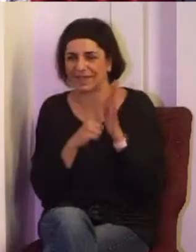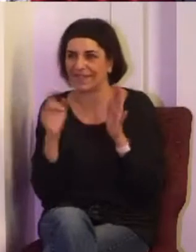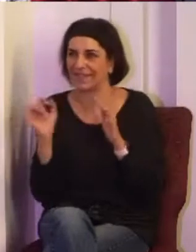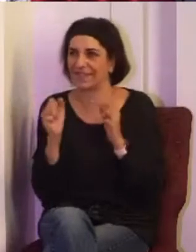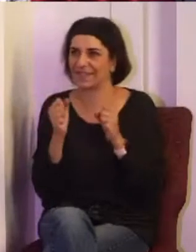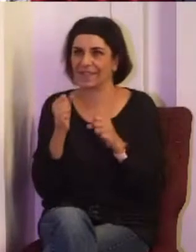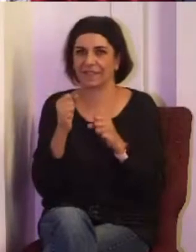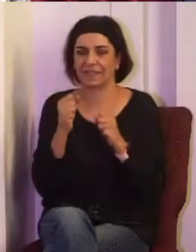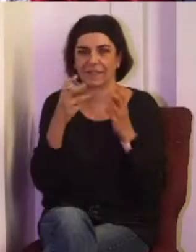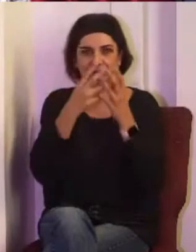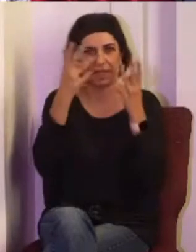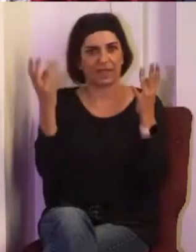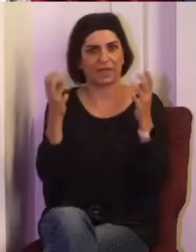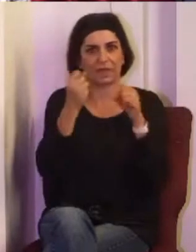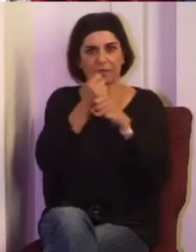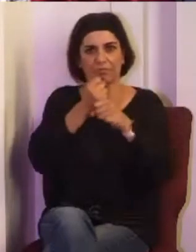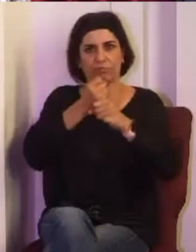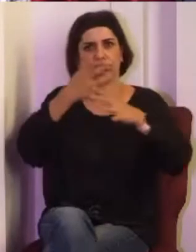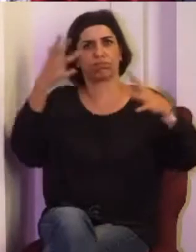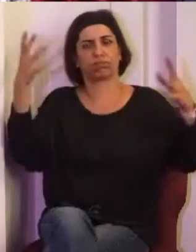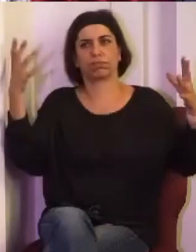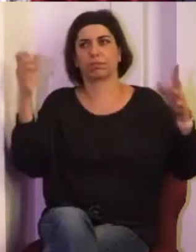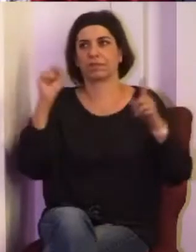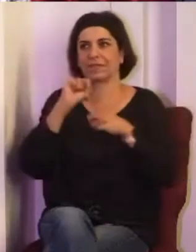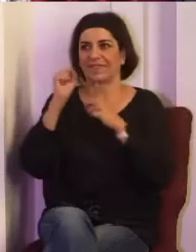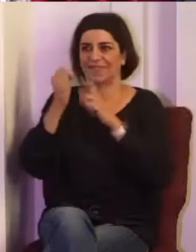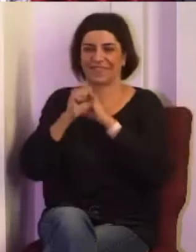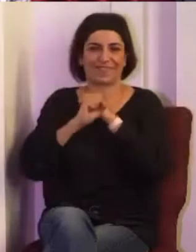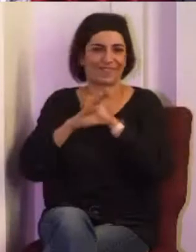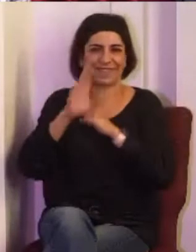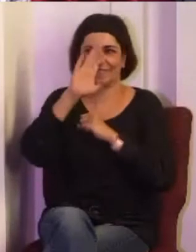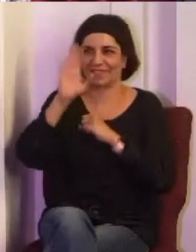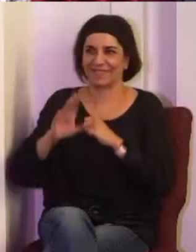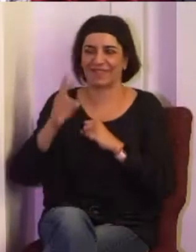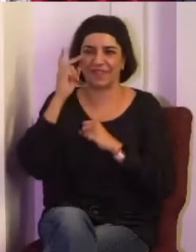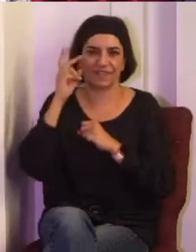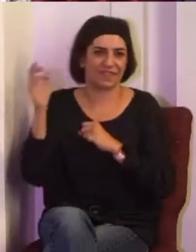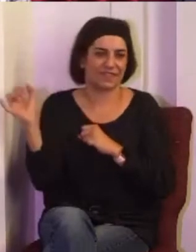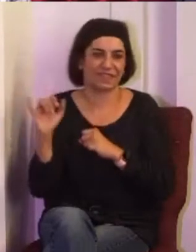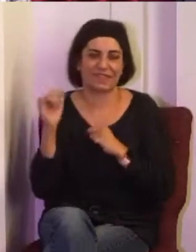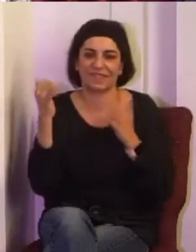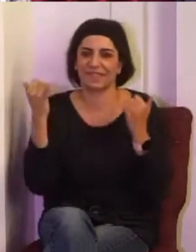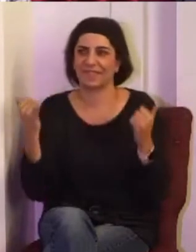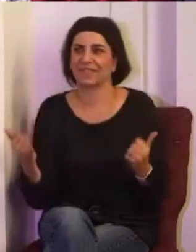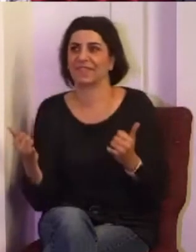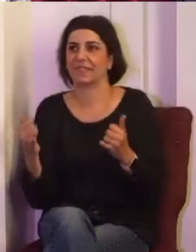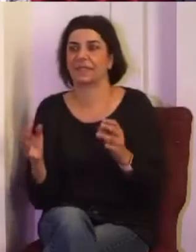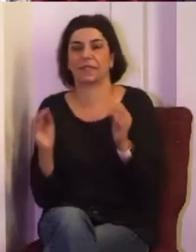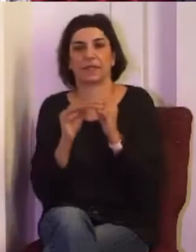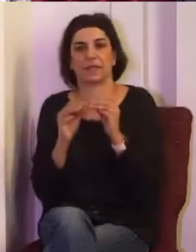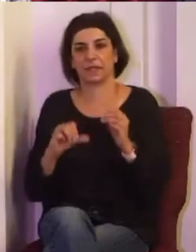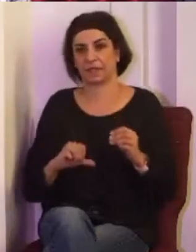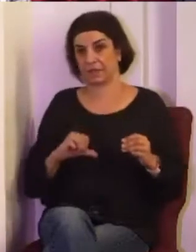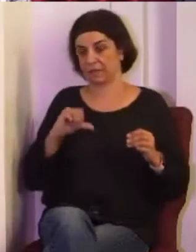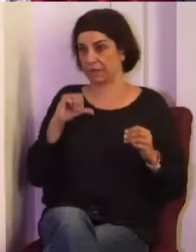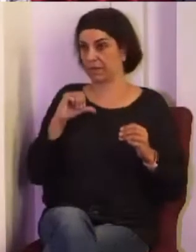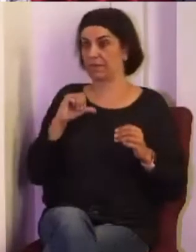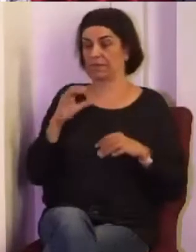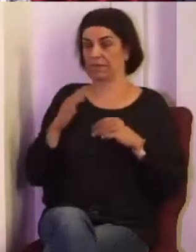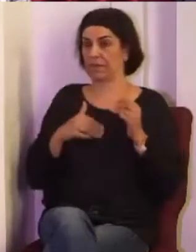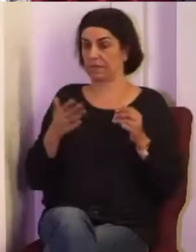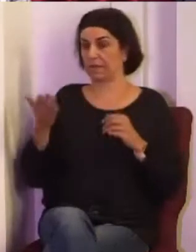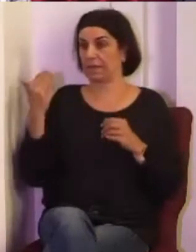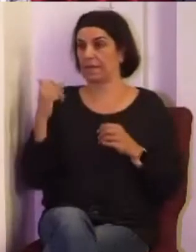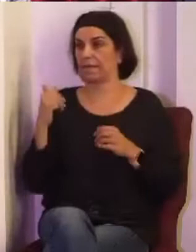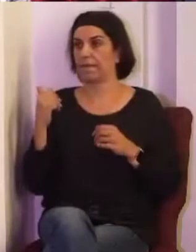rainbow explosion on social media. I've never seen it like this. Seems like there's more pride out there than there ever has been. And